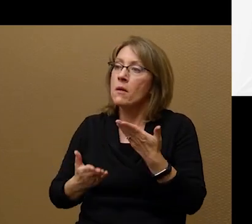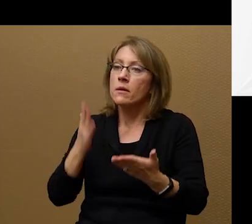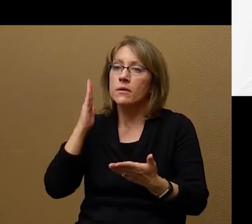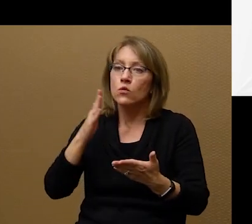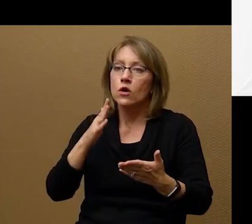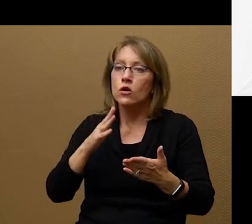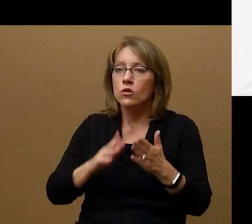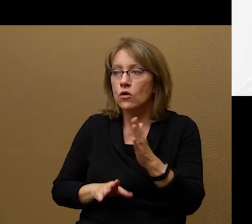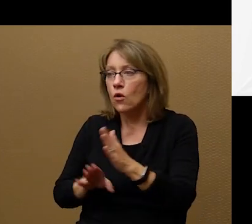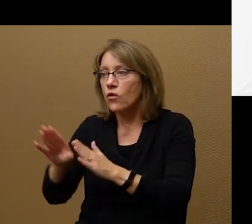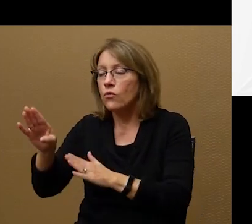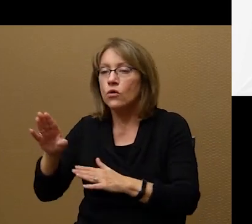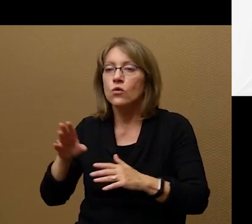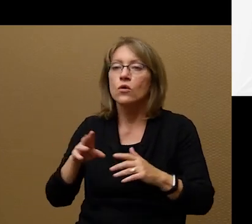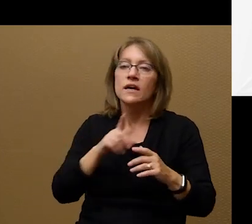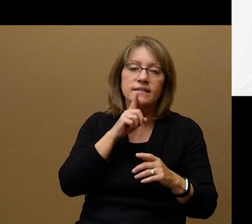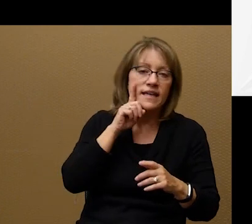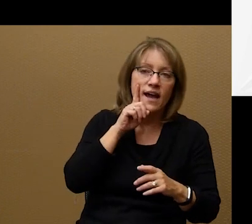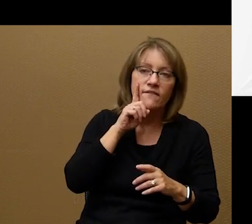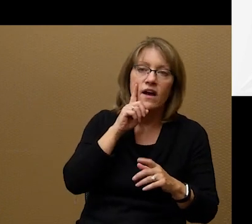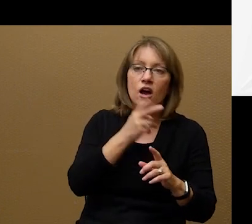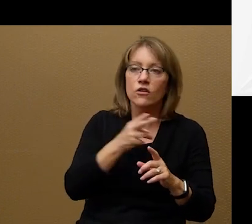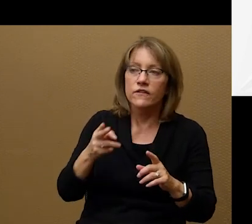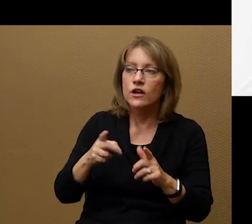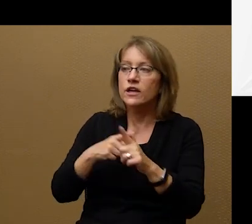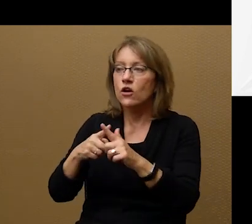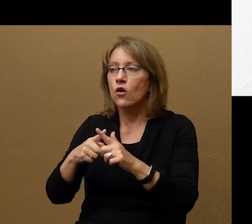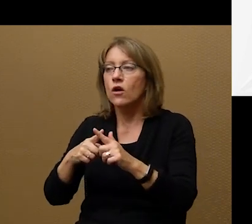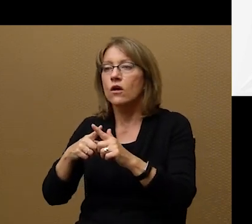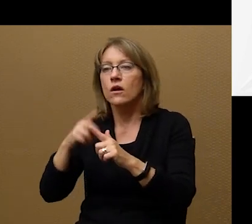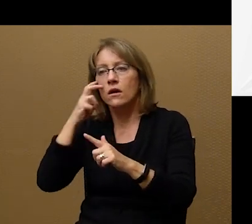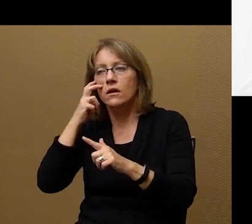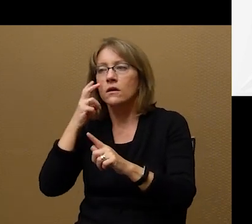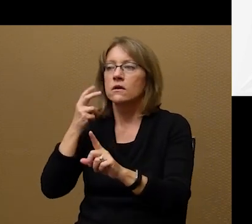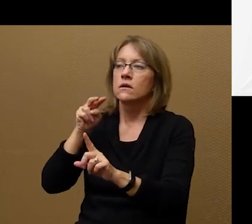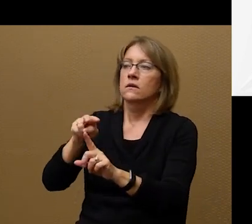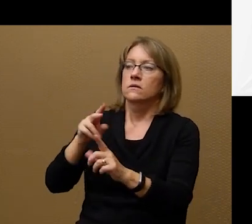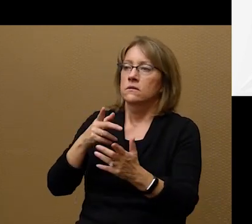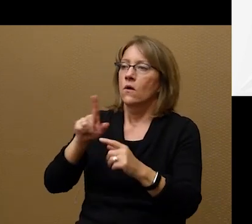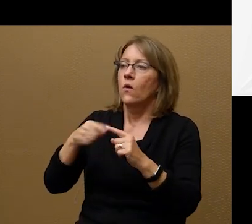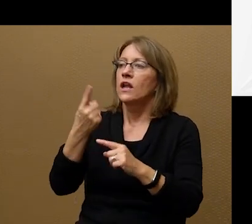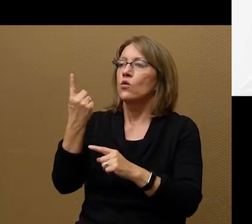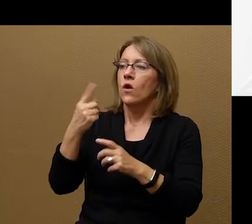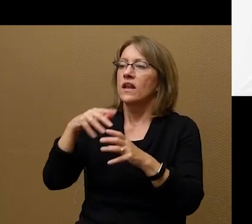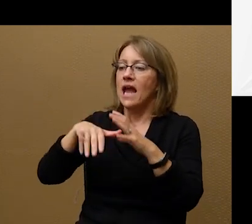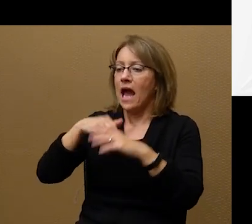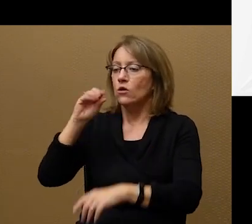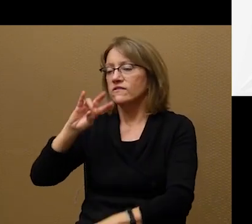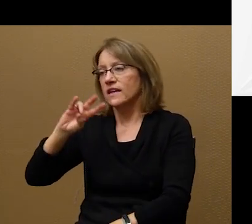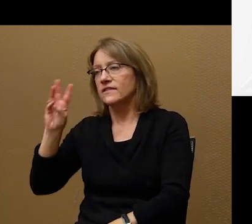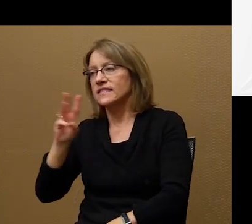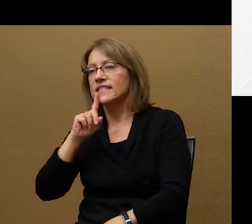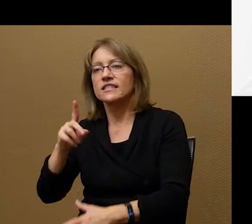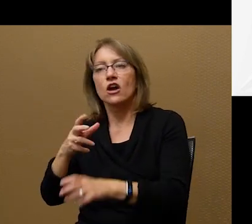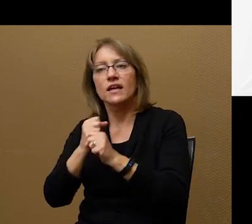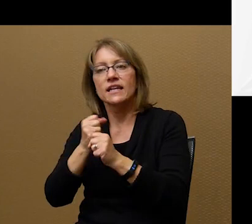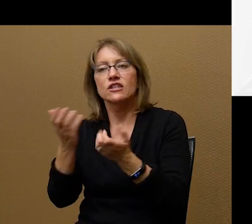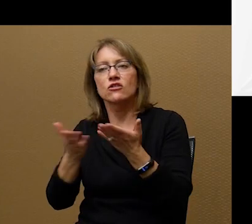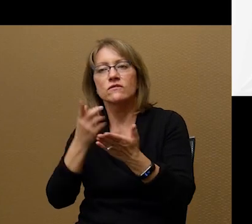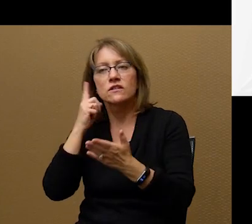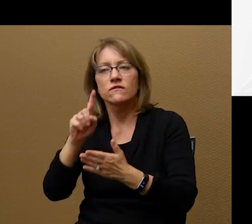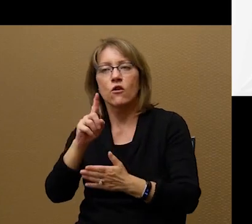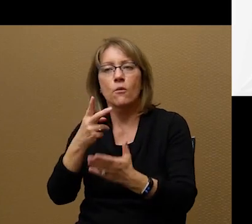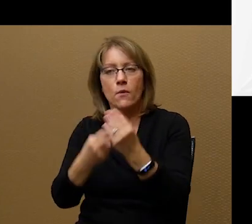the vision lens or the deaf or hard of hearing lens. Like I said before, only 1 in 76 are getting services for